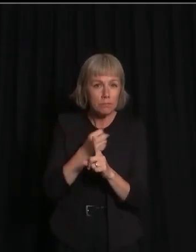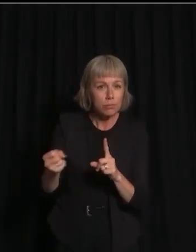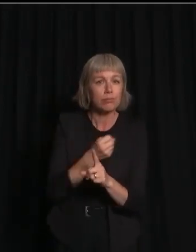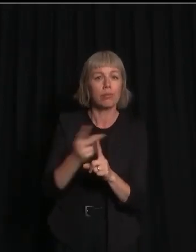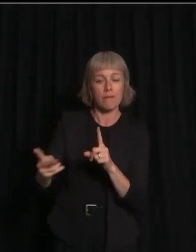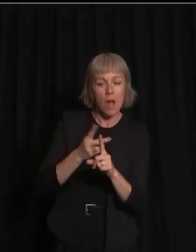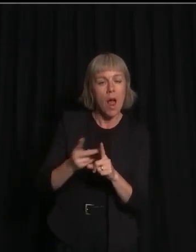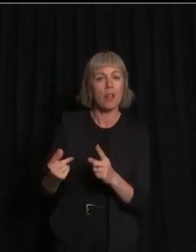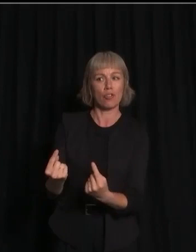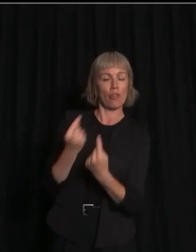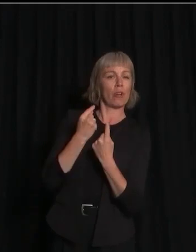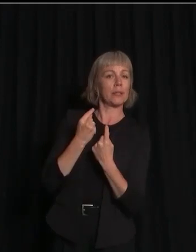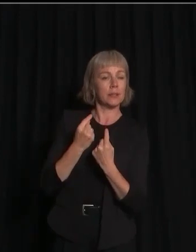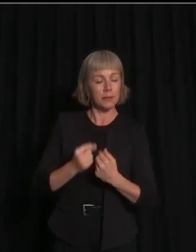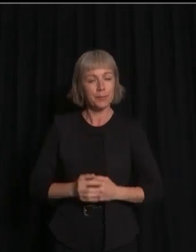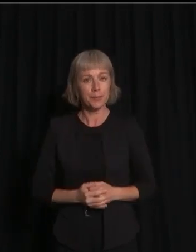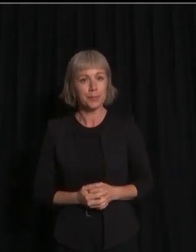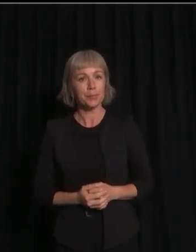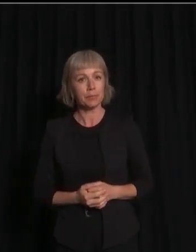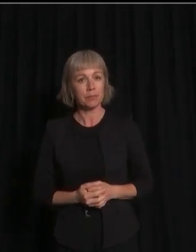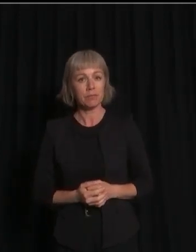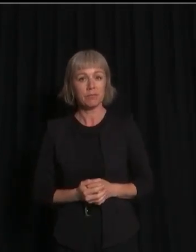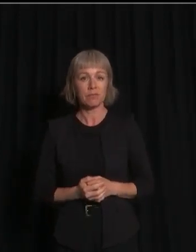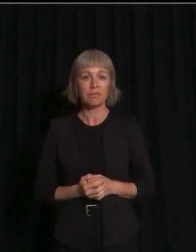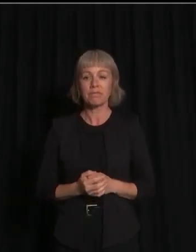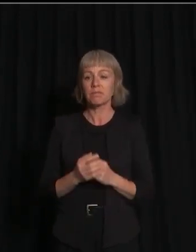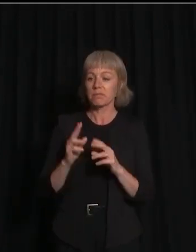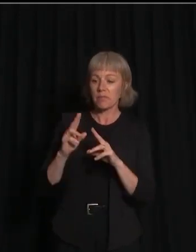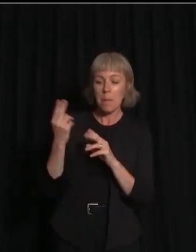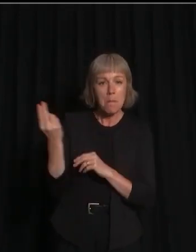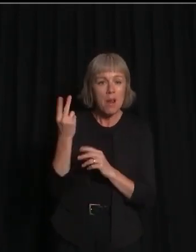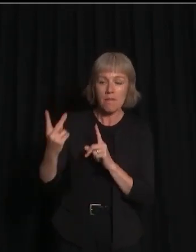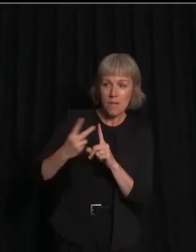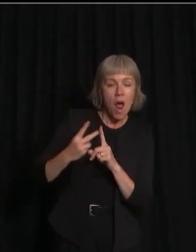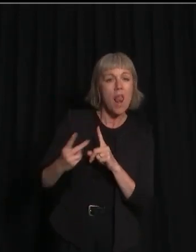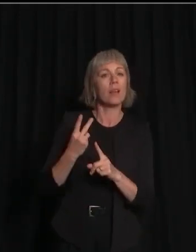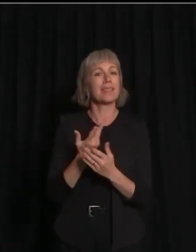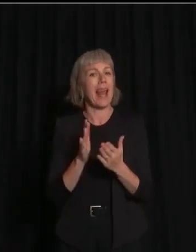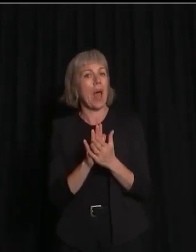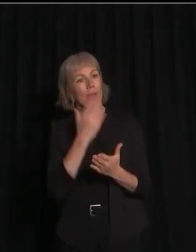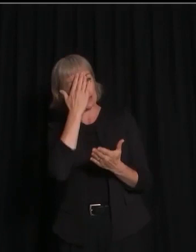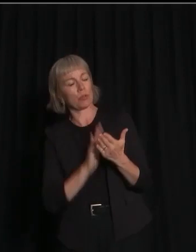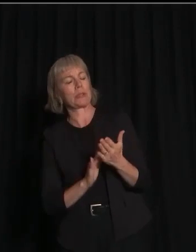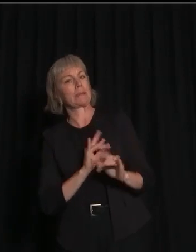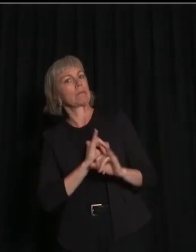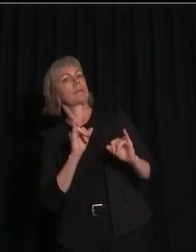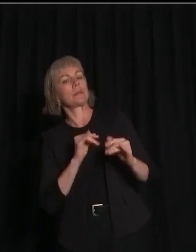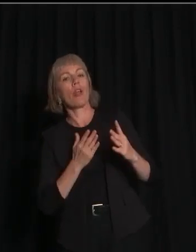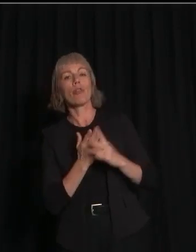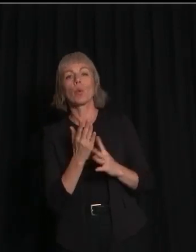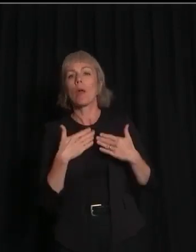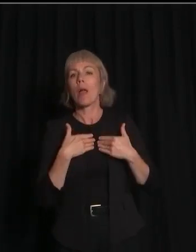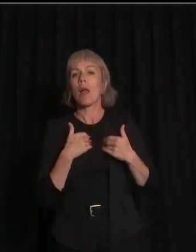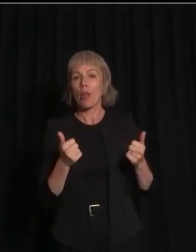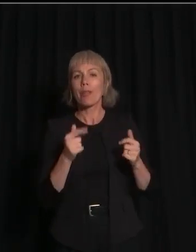threats, and intimate partner violence, and the ways they've been treated by the healthcare system. And so